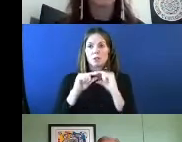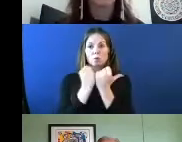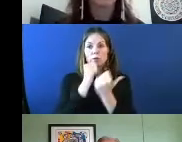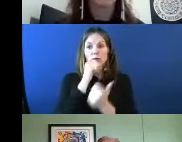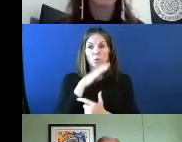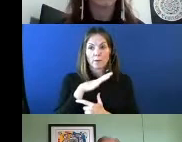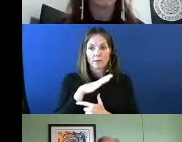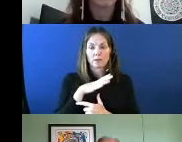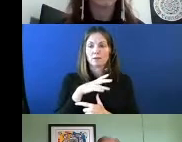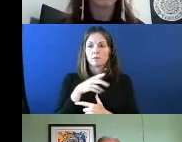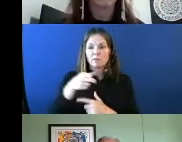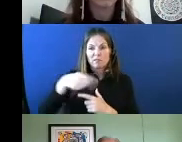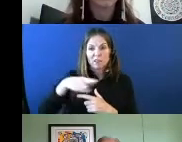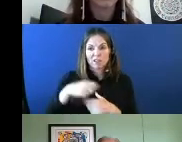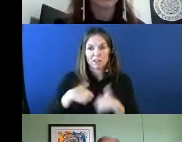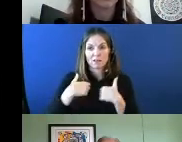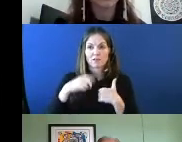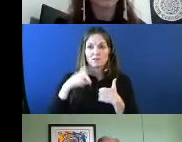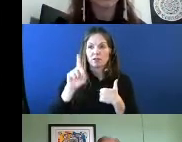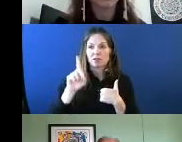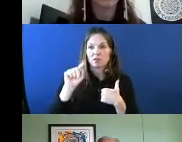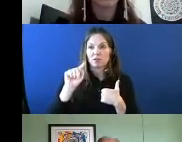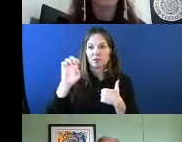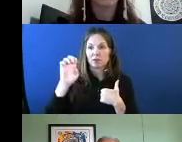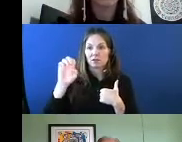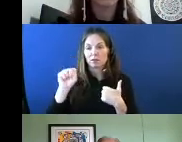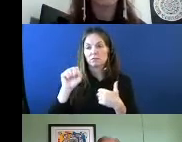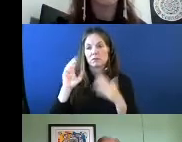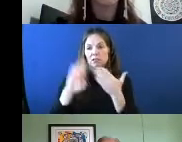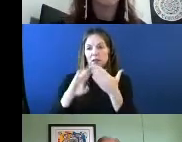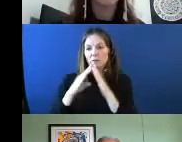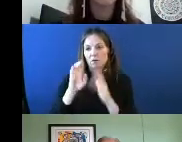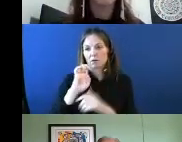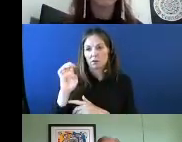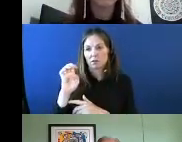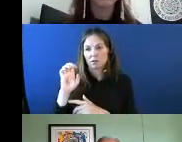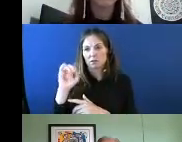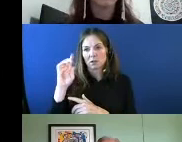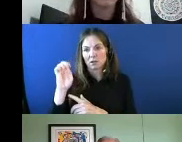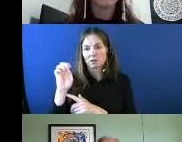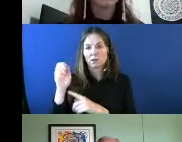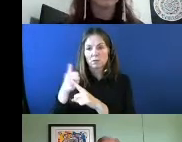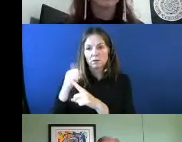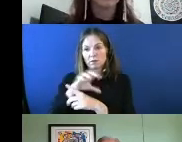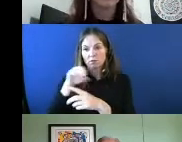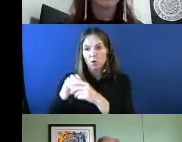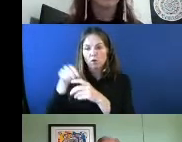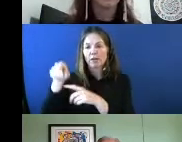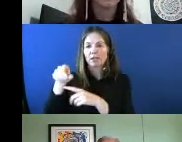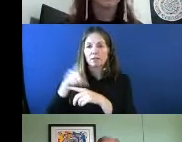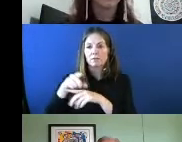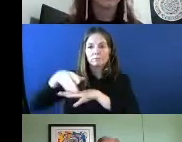on the downtown east side and are part of a grassroots organization there. We involved a group of women in